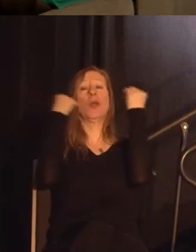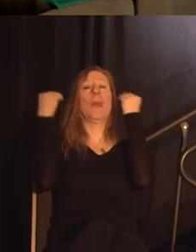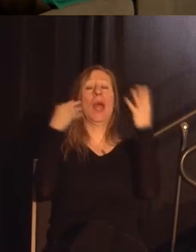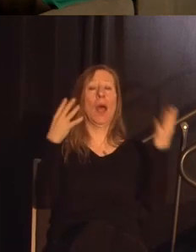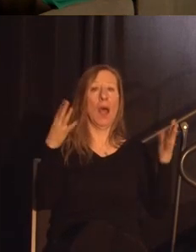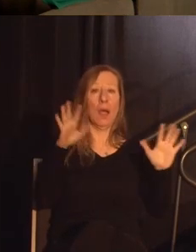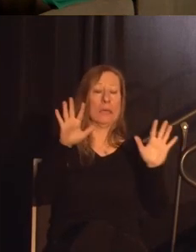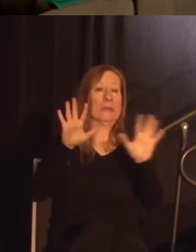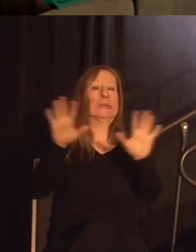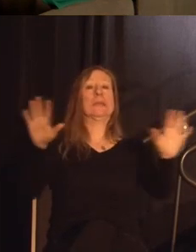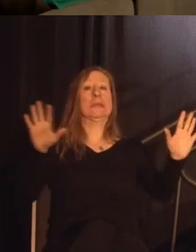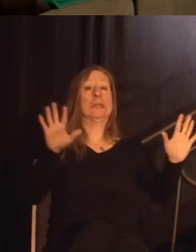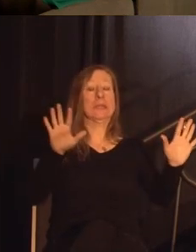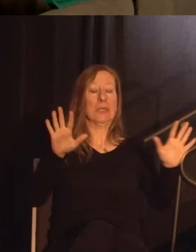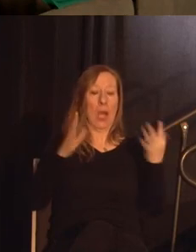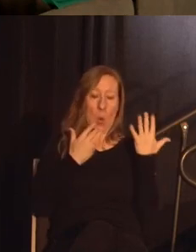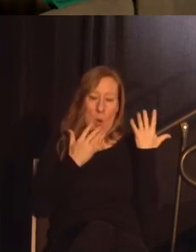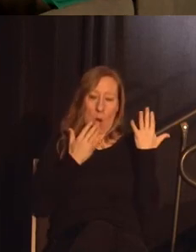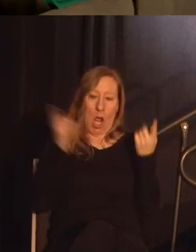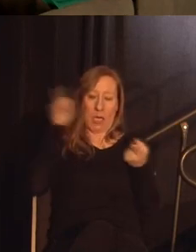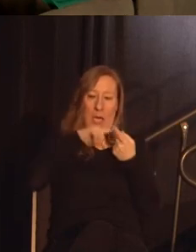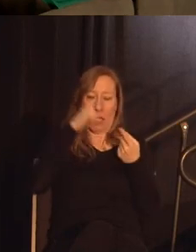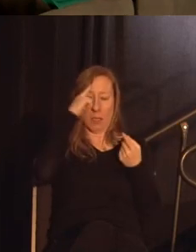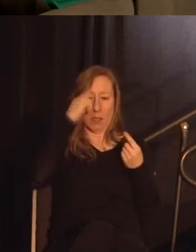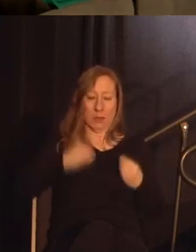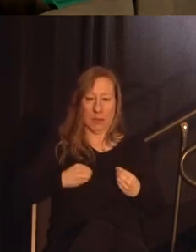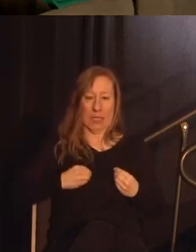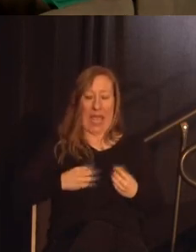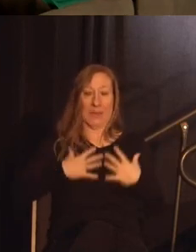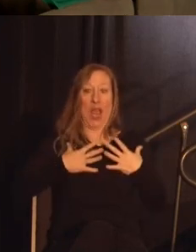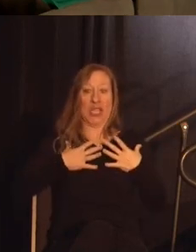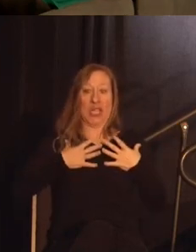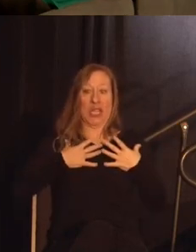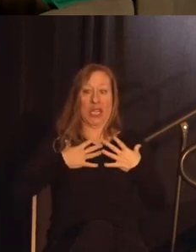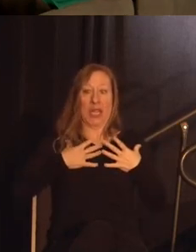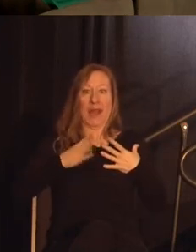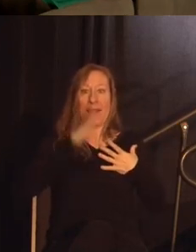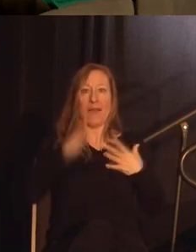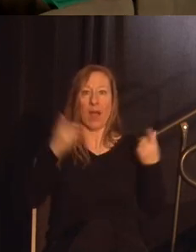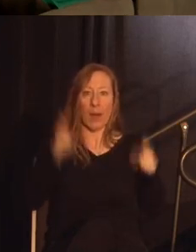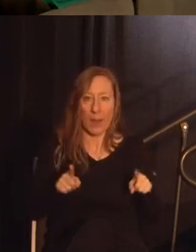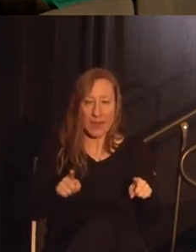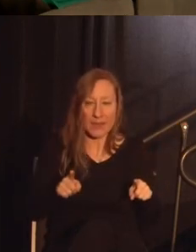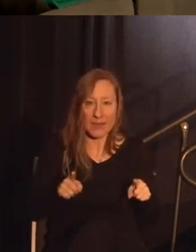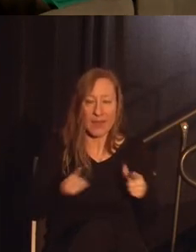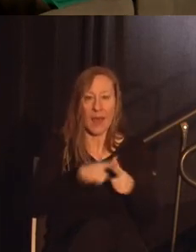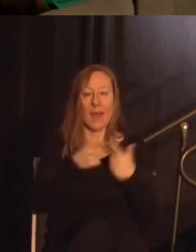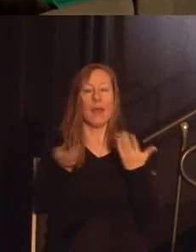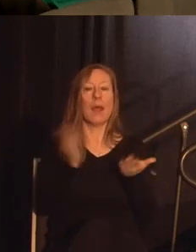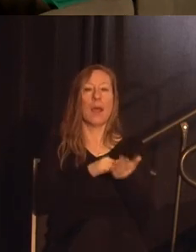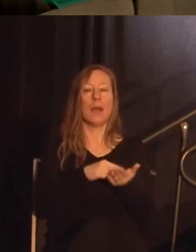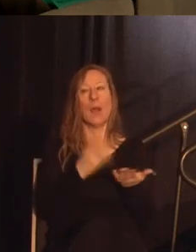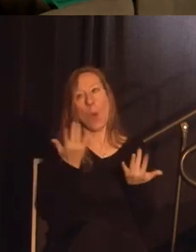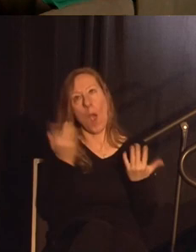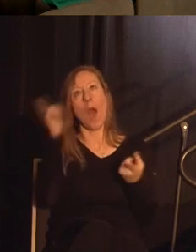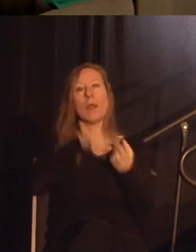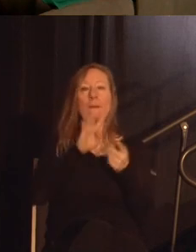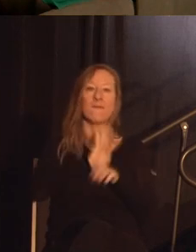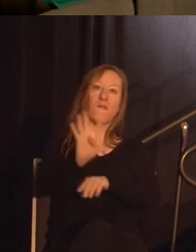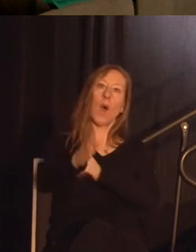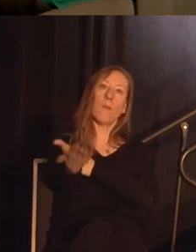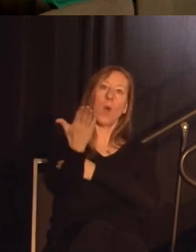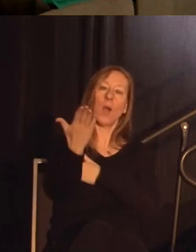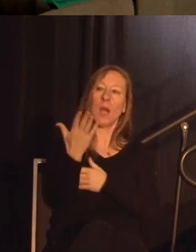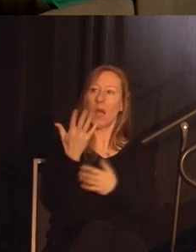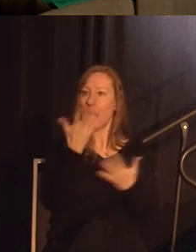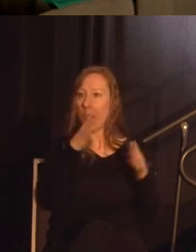wait until inspiration strikes, which is never, and then it's again 4 a.m. and I have to wait until everyone